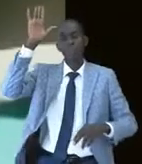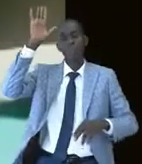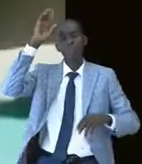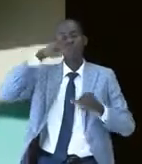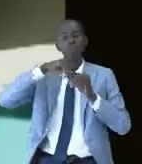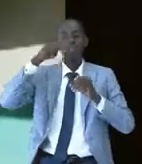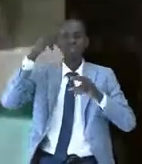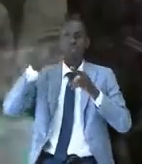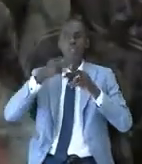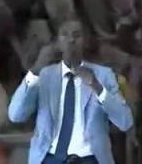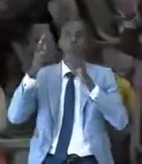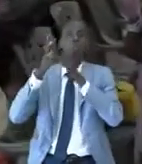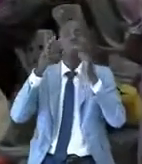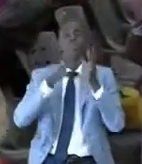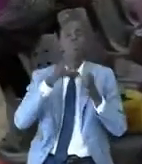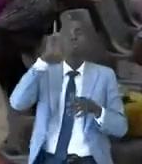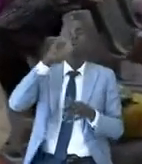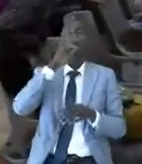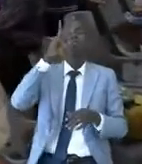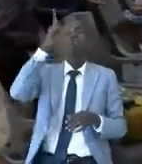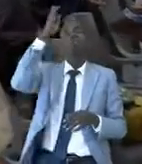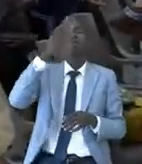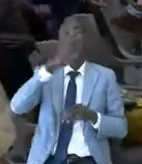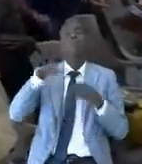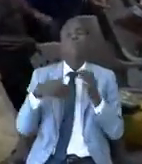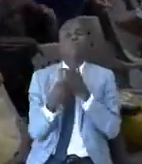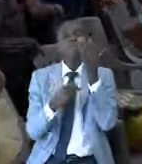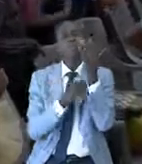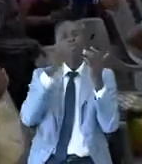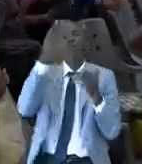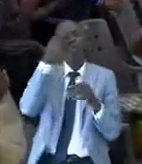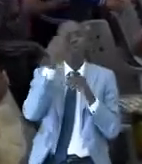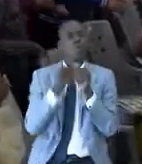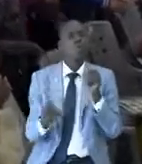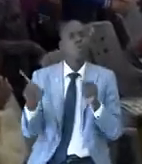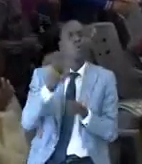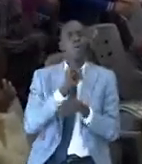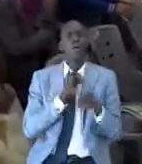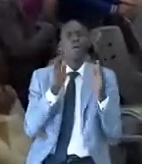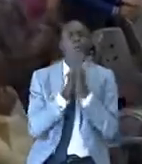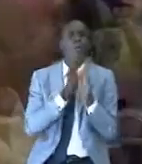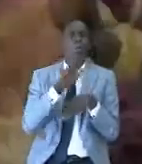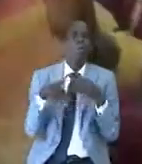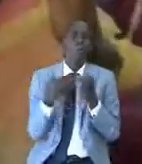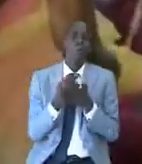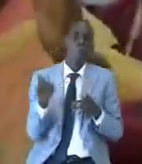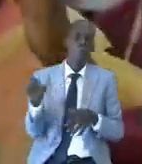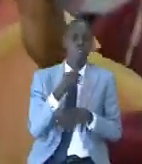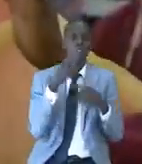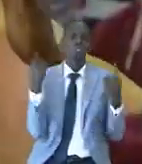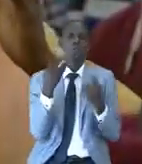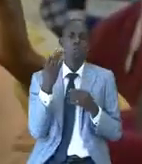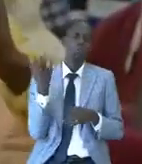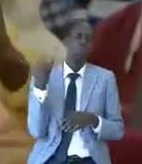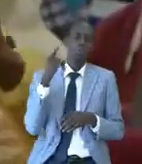are the God of all flesh. You know everyone. I pray, Lord, all their sins of the past,